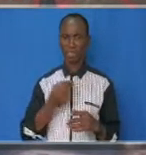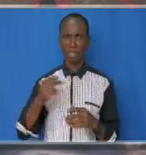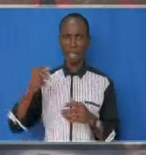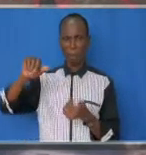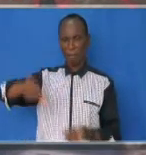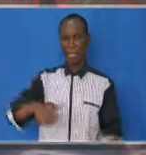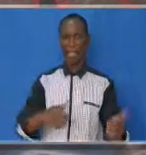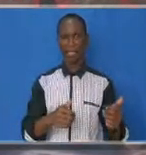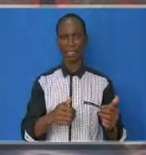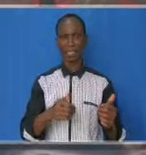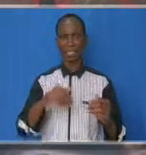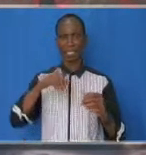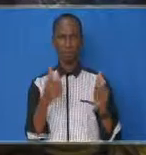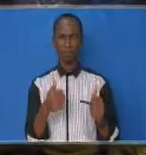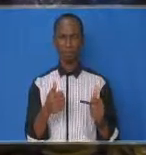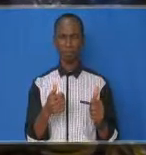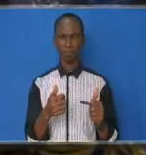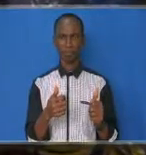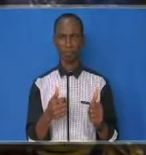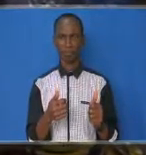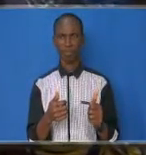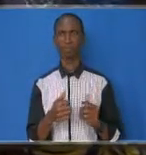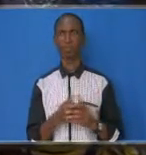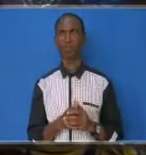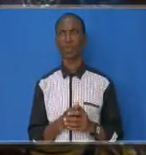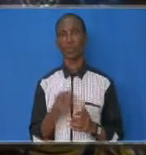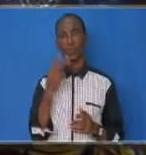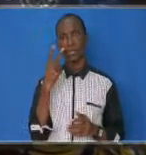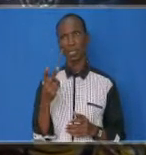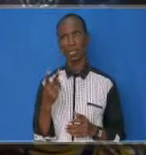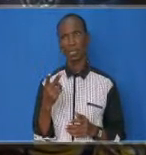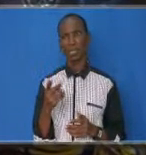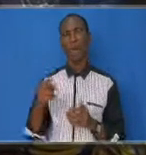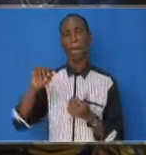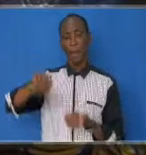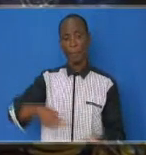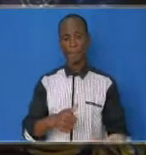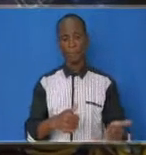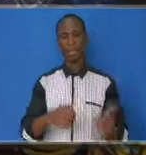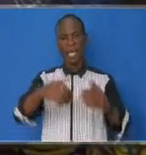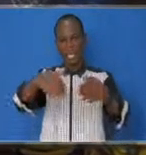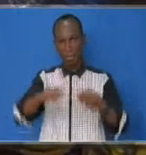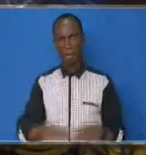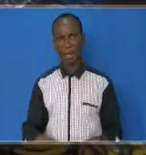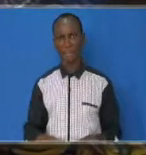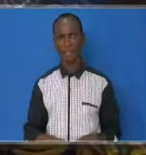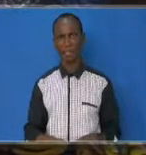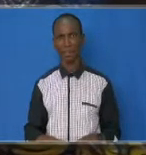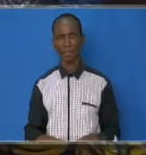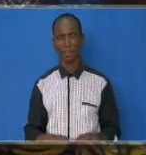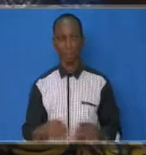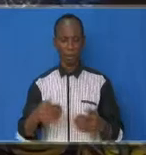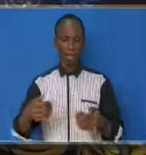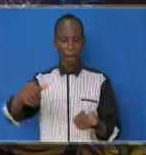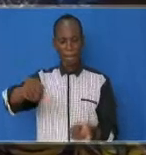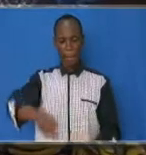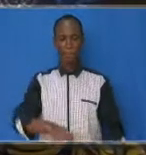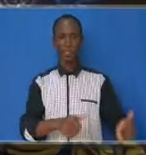that they have received baptism. This is a serious, serious, serious issue.